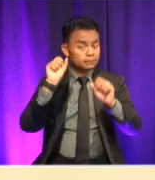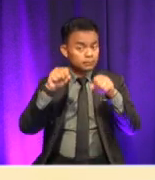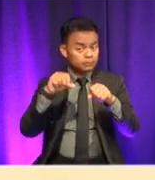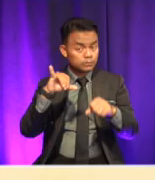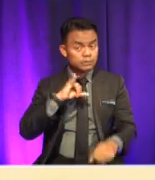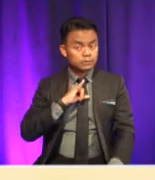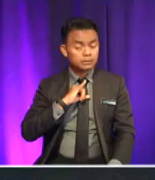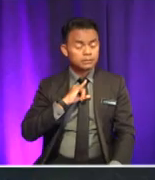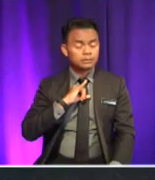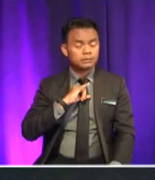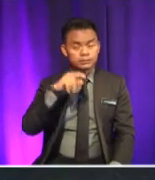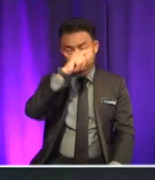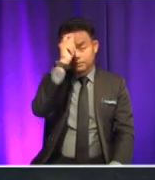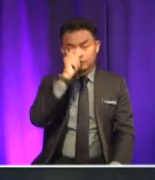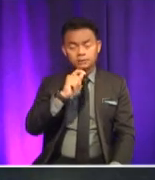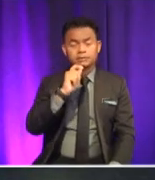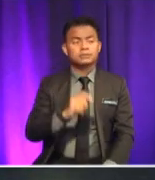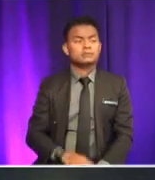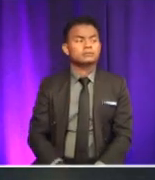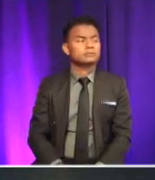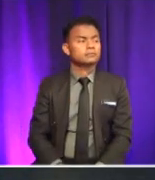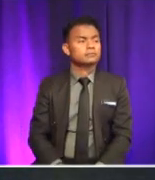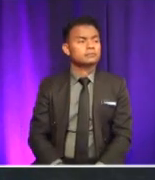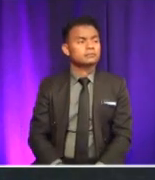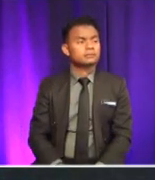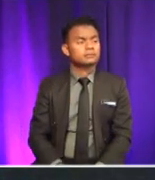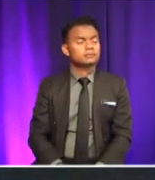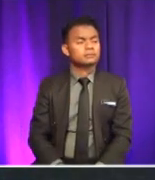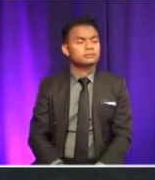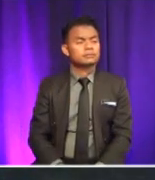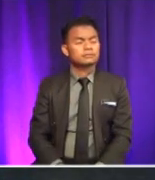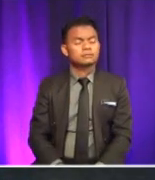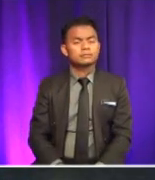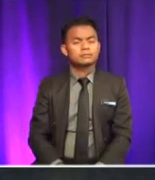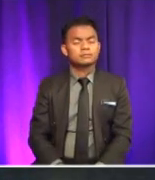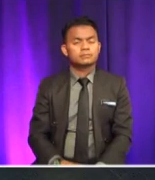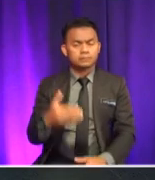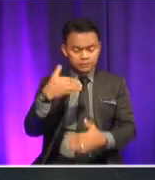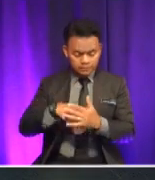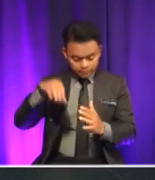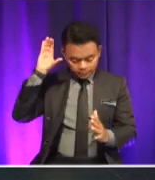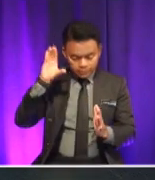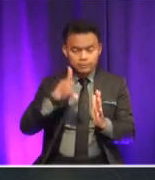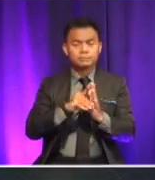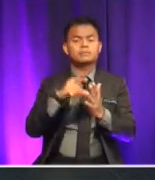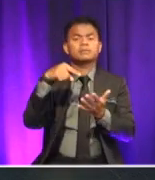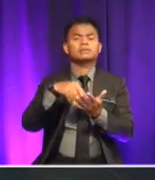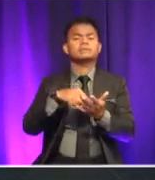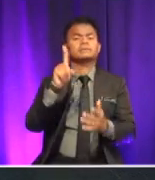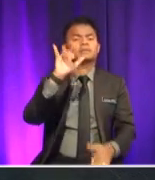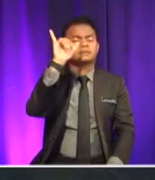question? Yeah. Why okay. Not? Okay. Esther, in this part of the diagram, which one are your two